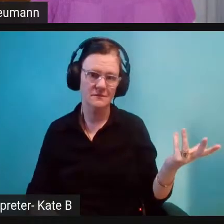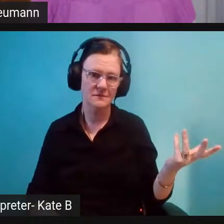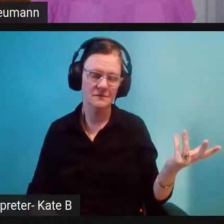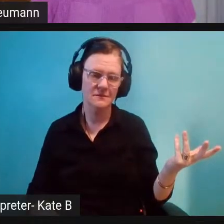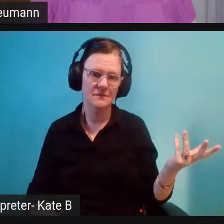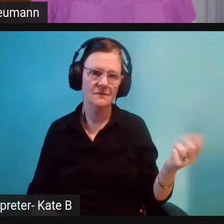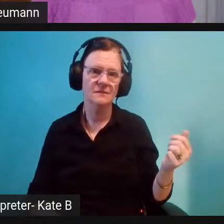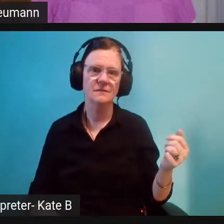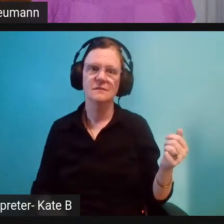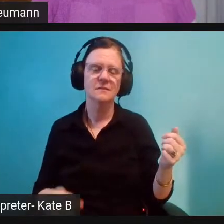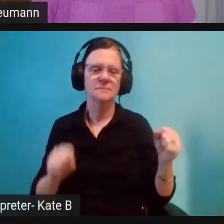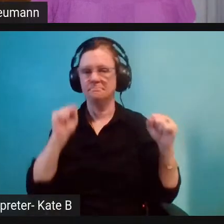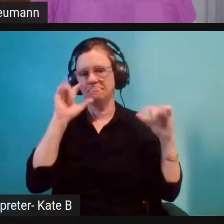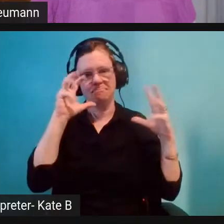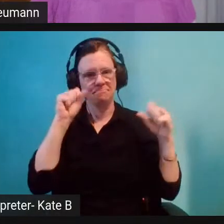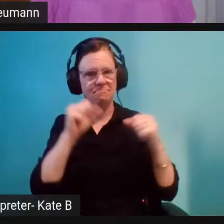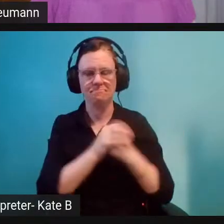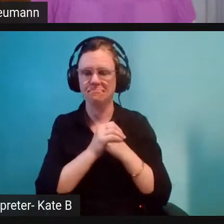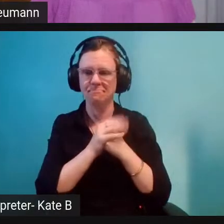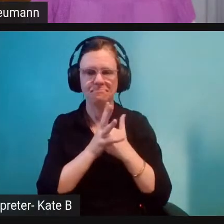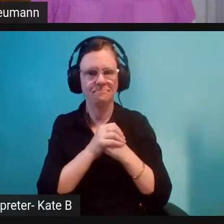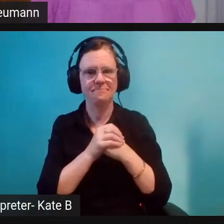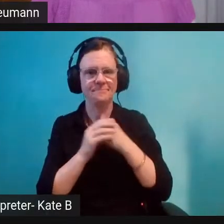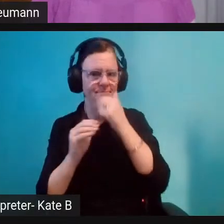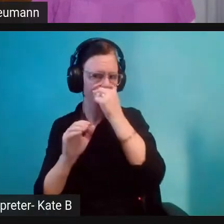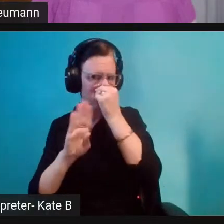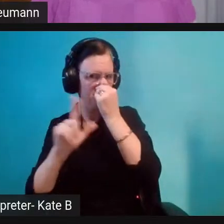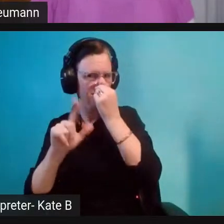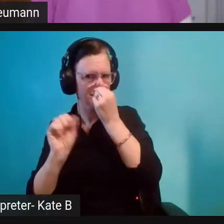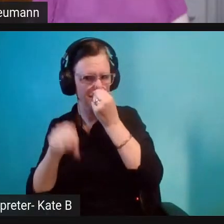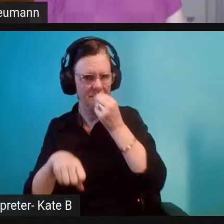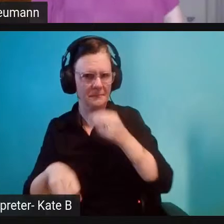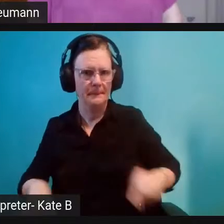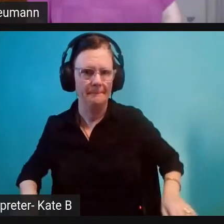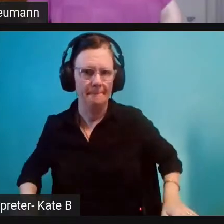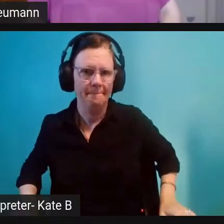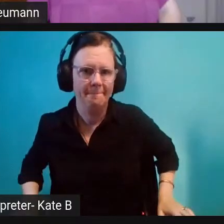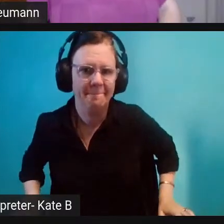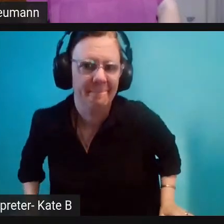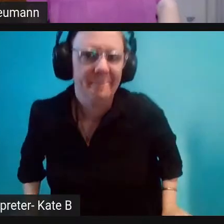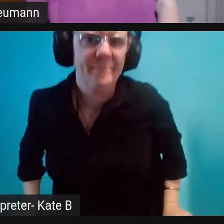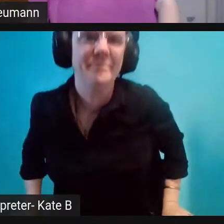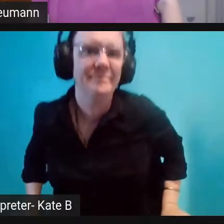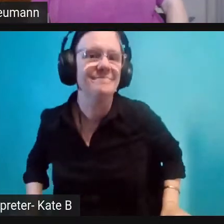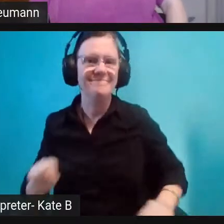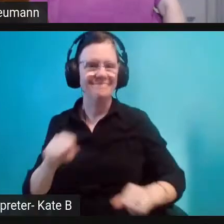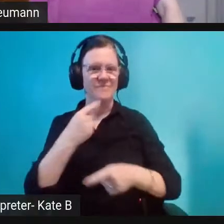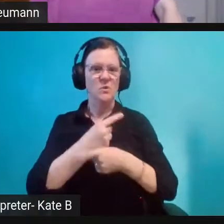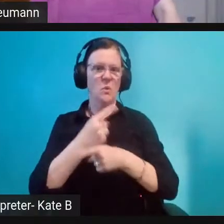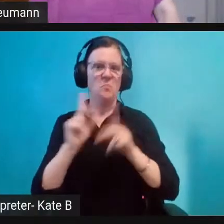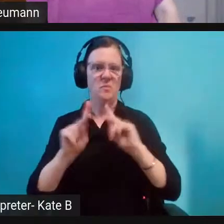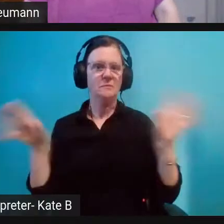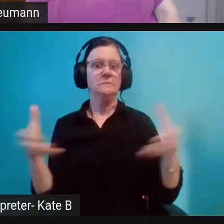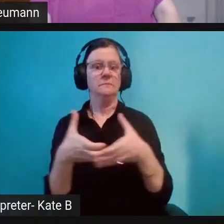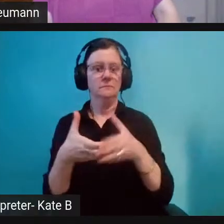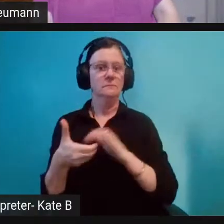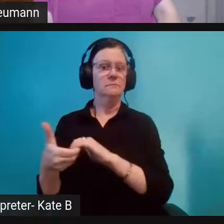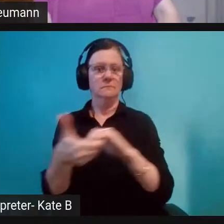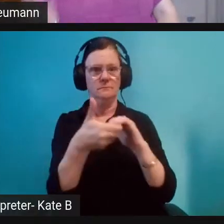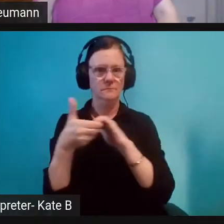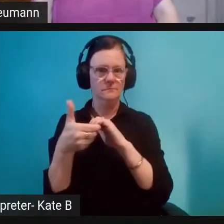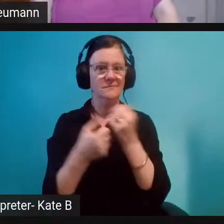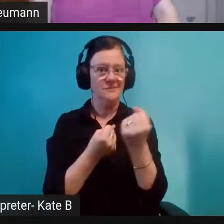It's just astounding, really. Yeah. And I Bringing hear people together for support, always positive,